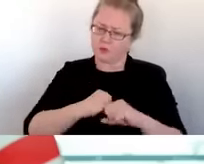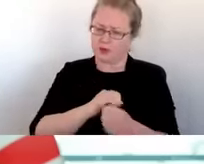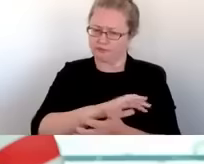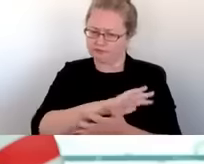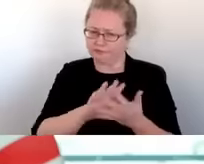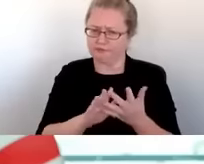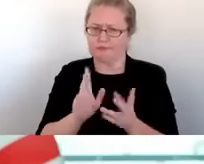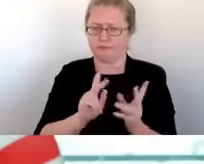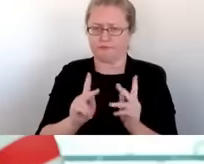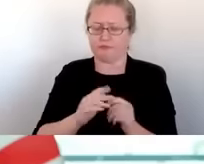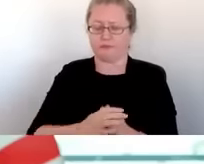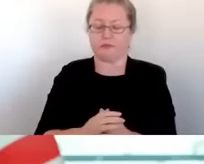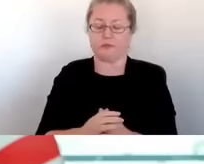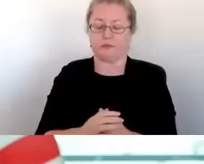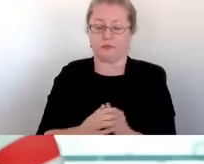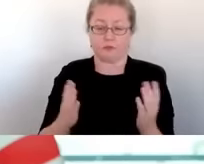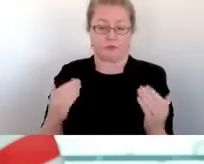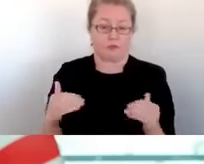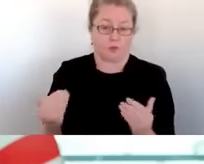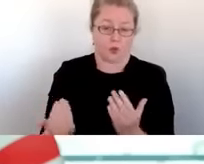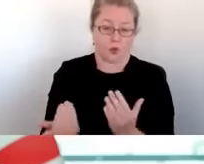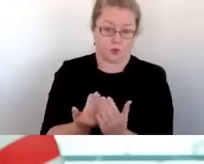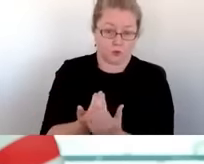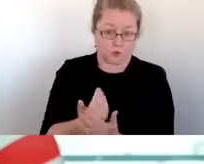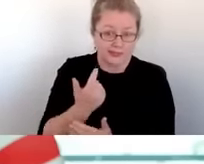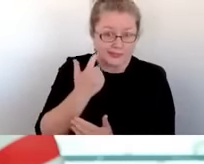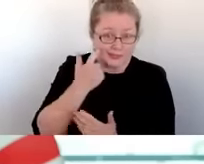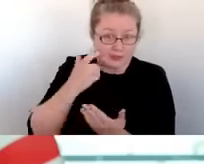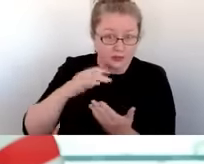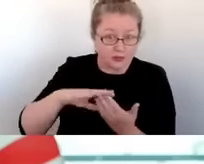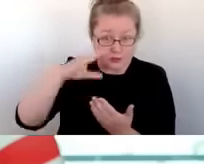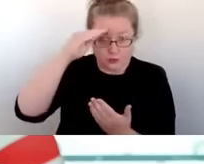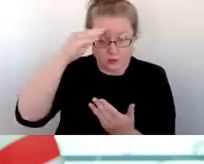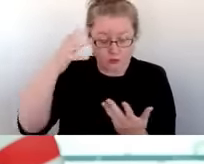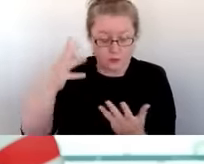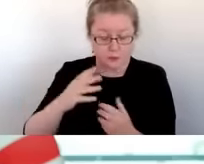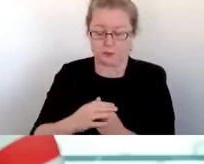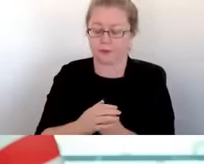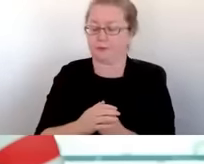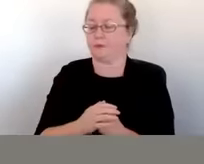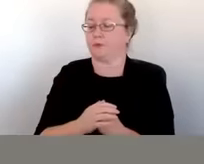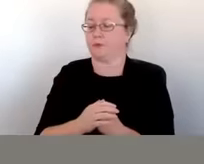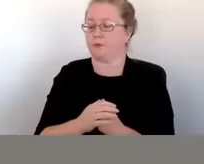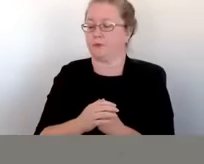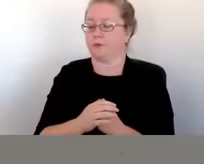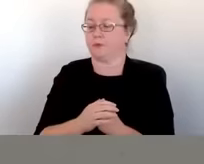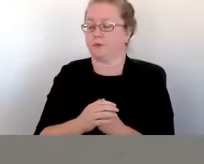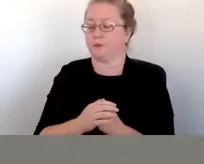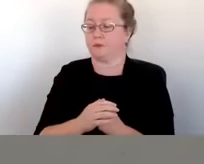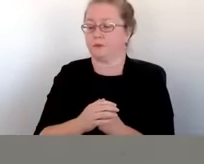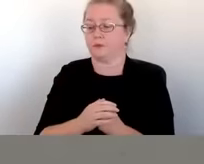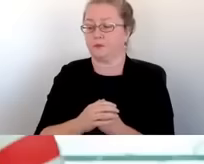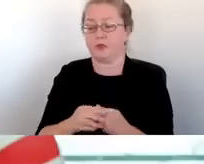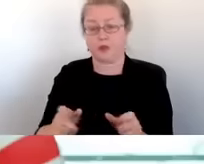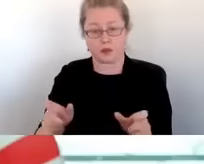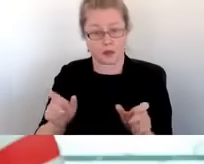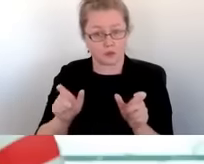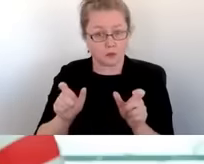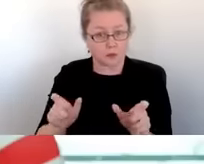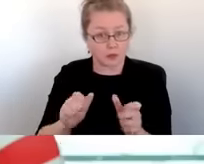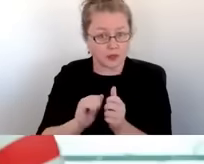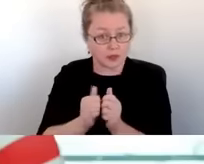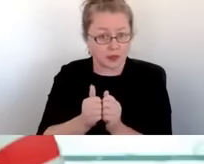We also have a new thing that we've come to understand a lot more, and that we've now learned that there's better and sometimes